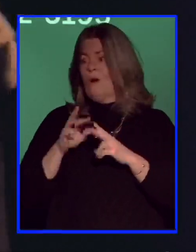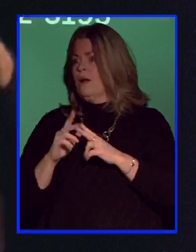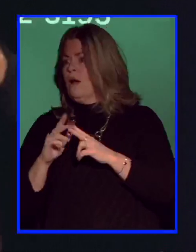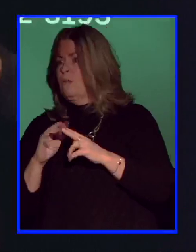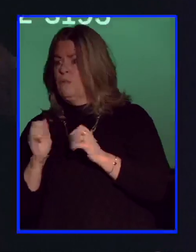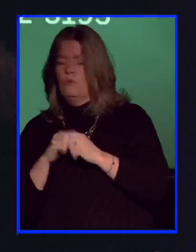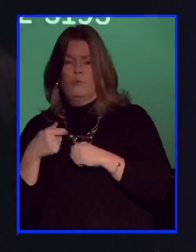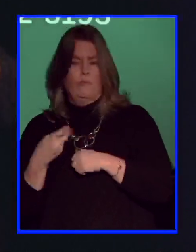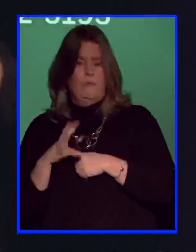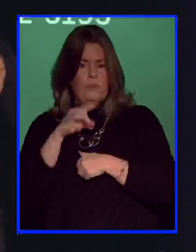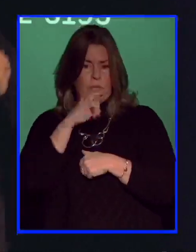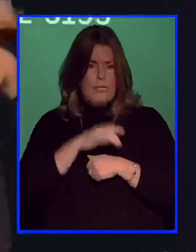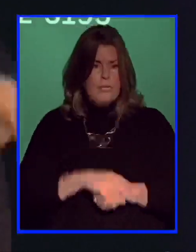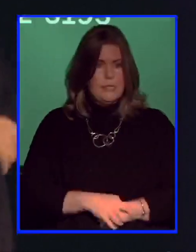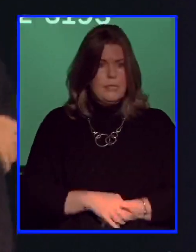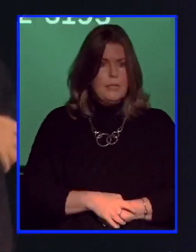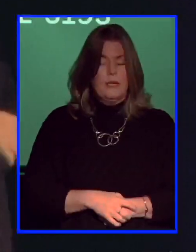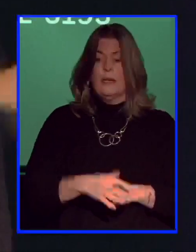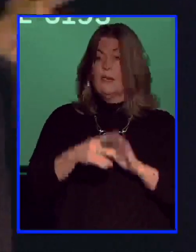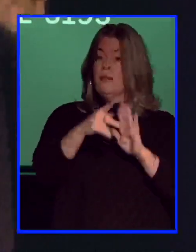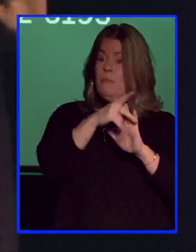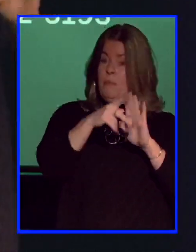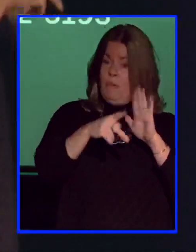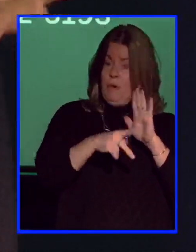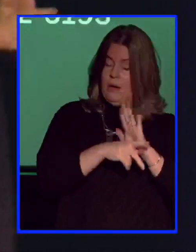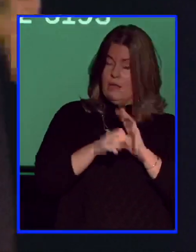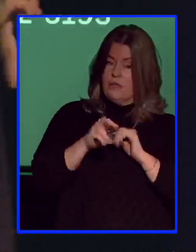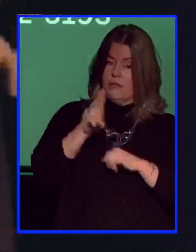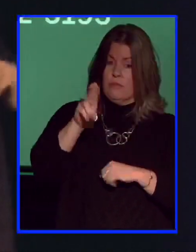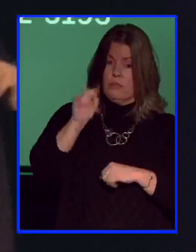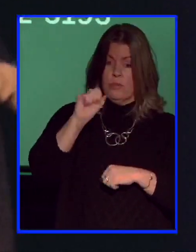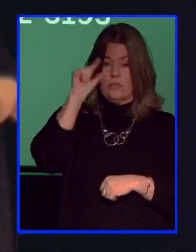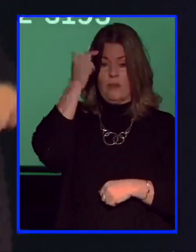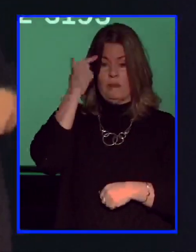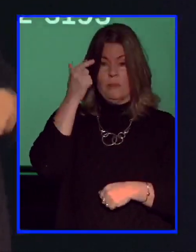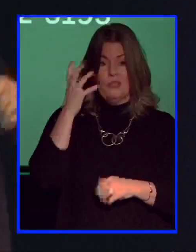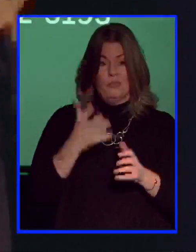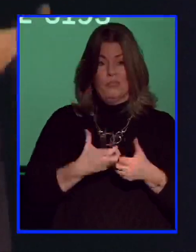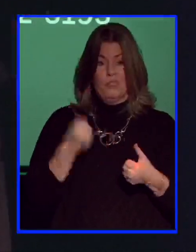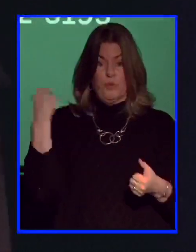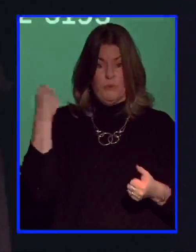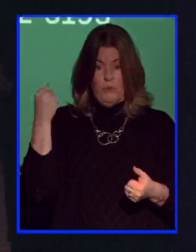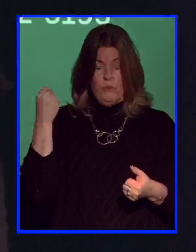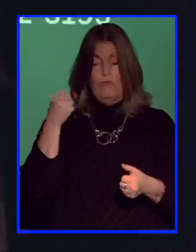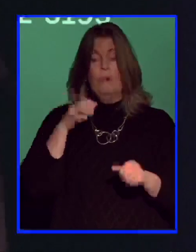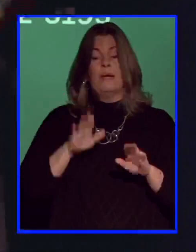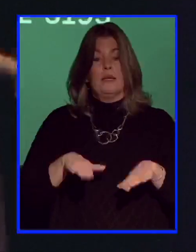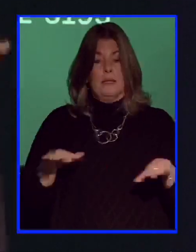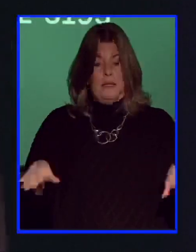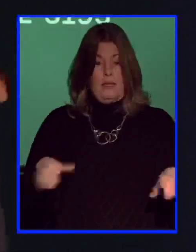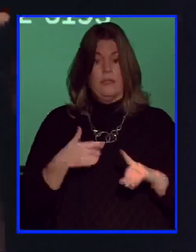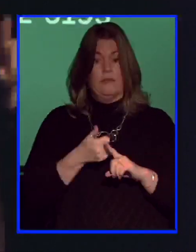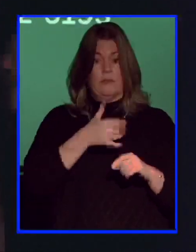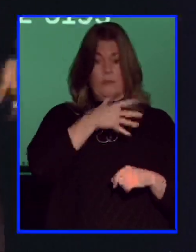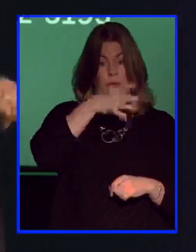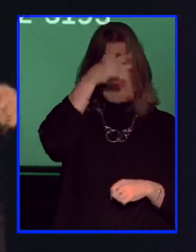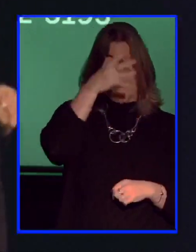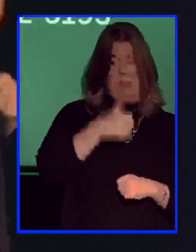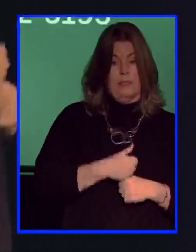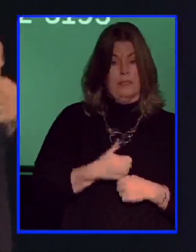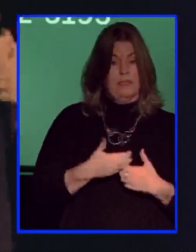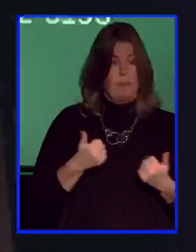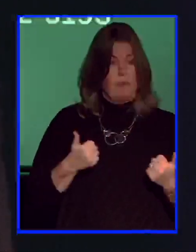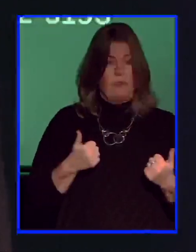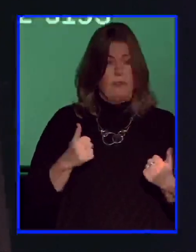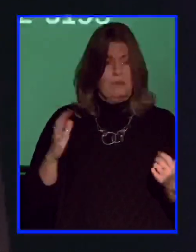couple of kids, the policy of the United States government was to take those kids from the parents and separate them. That